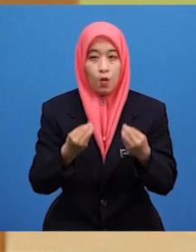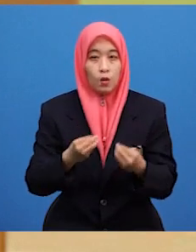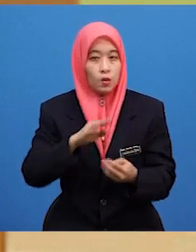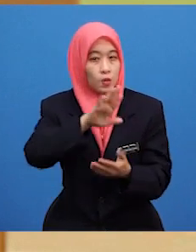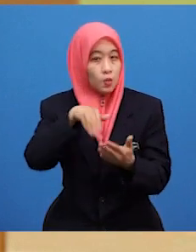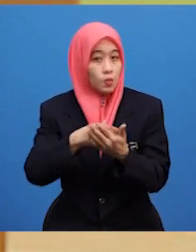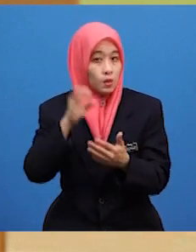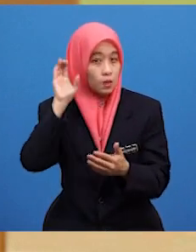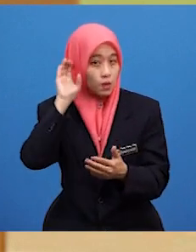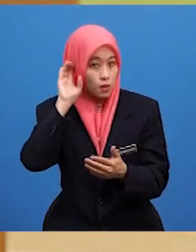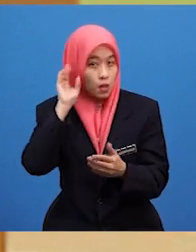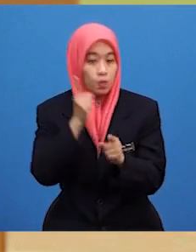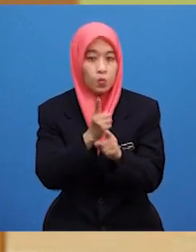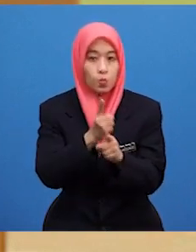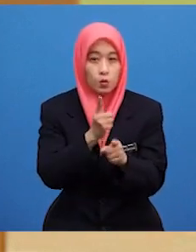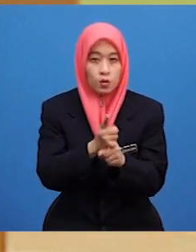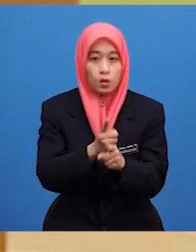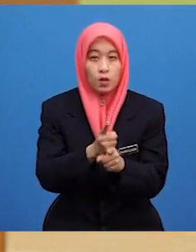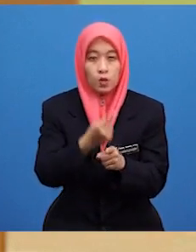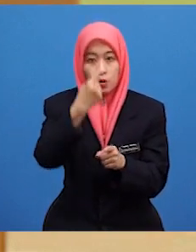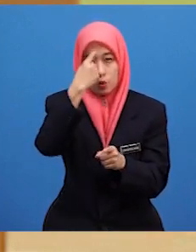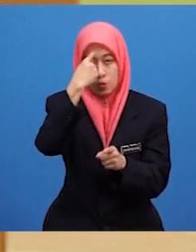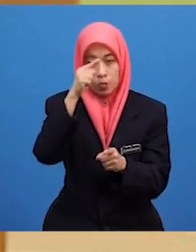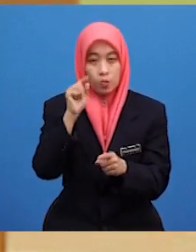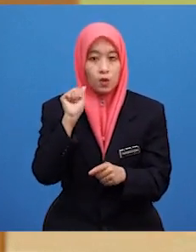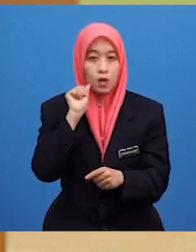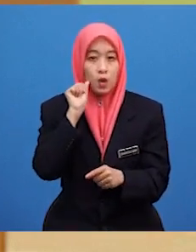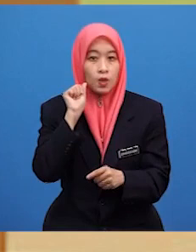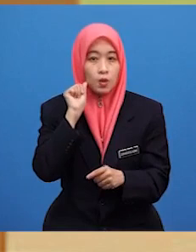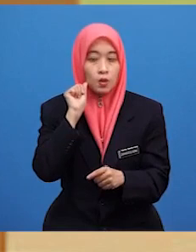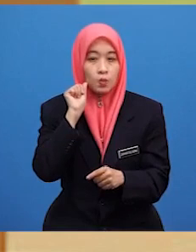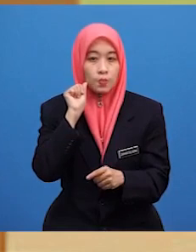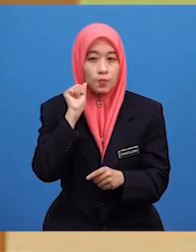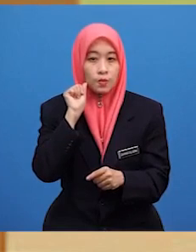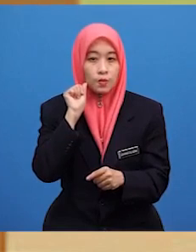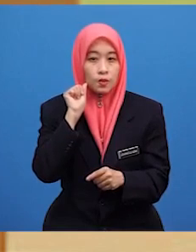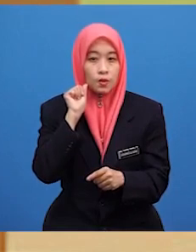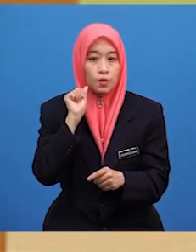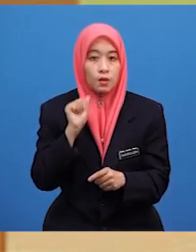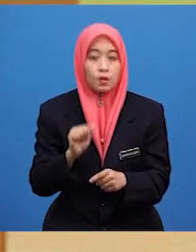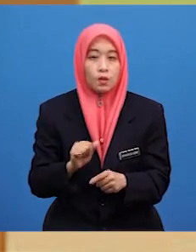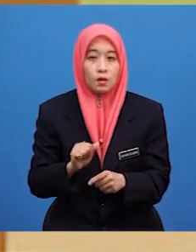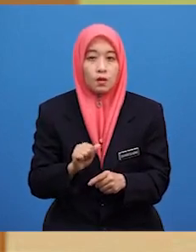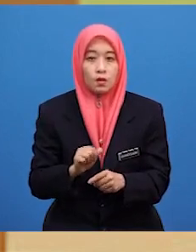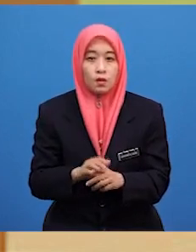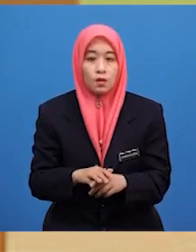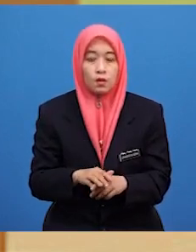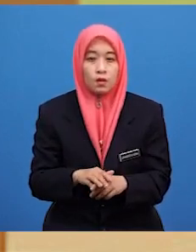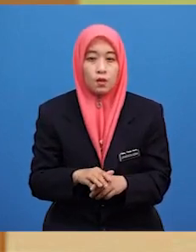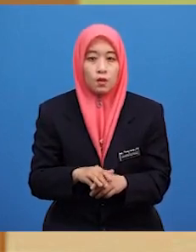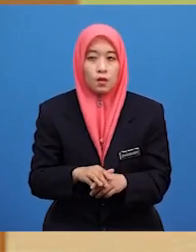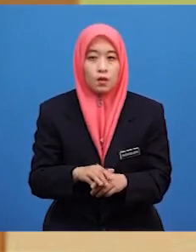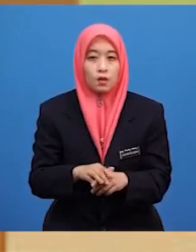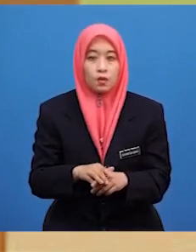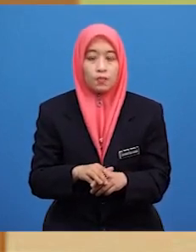listen very carefully to the audio. If you can, raise up the volume a tiny bit